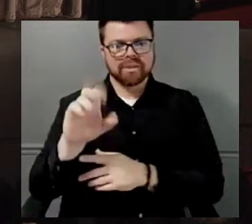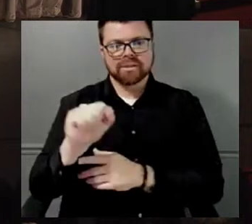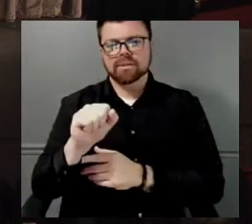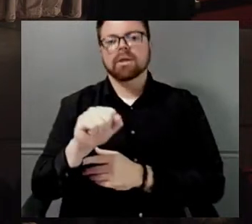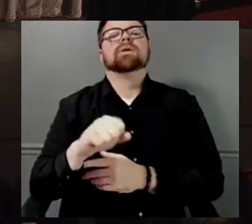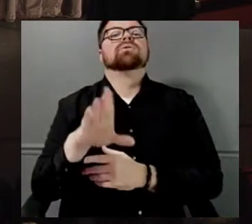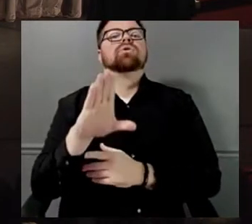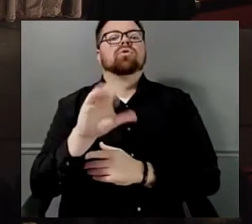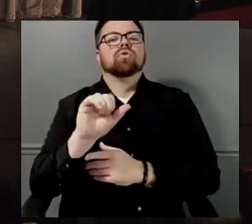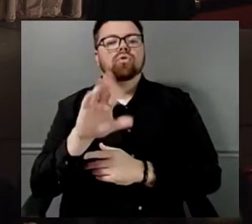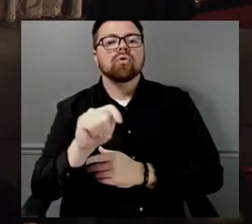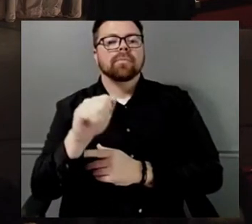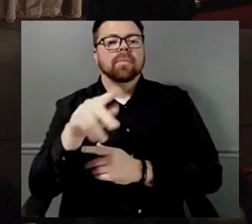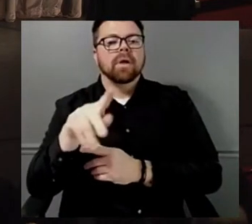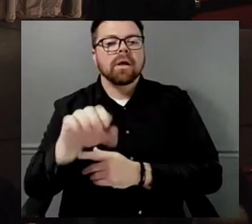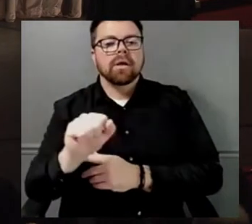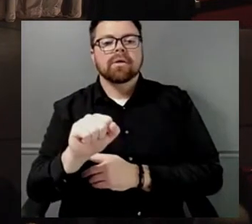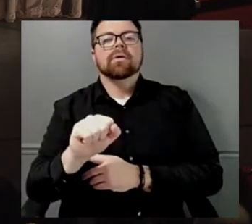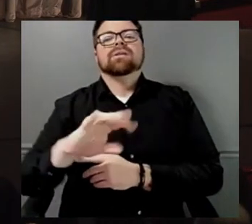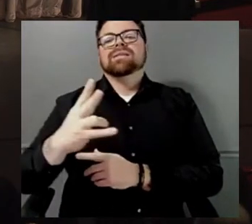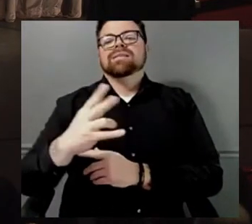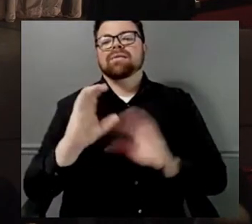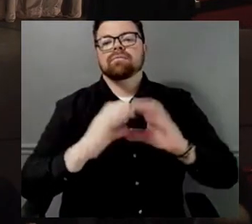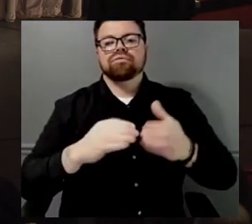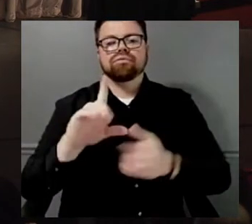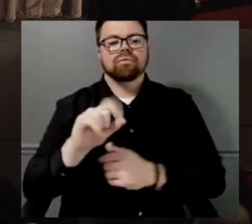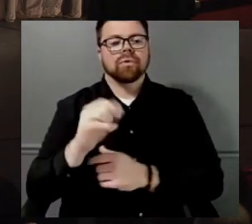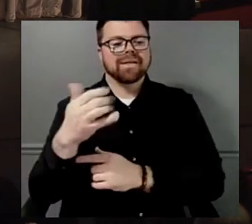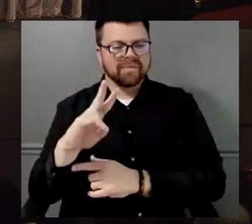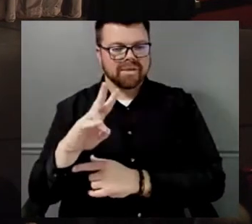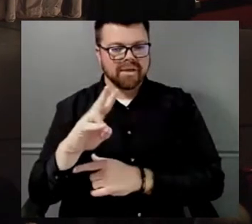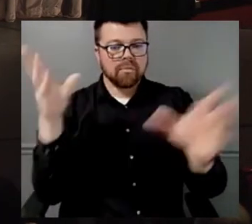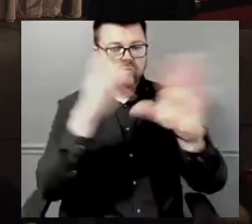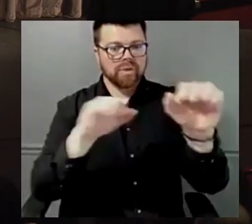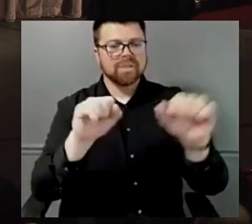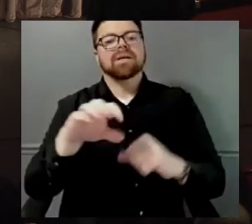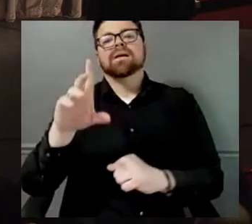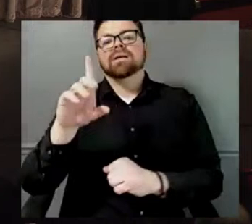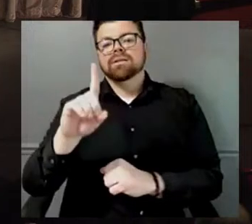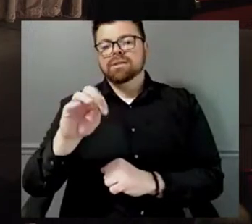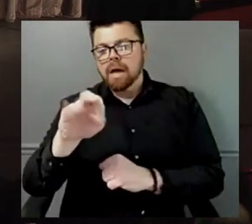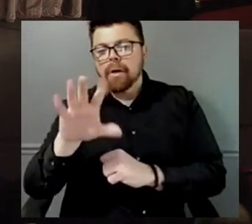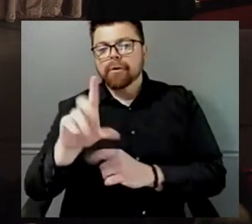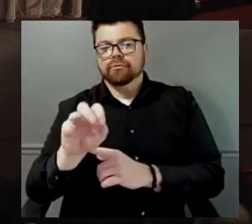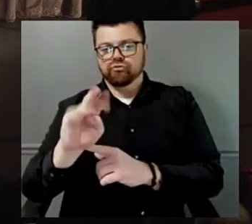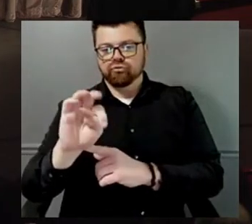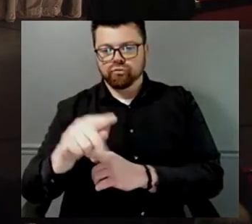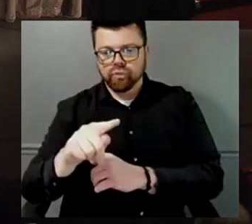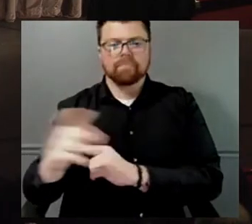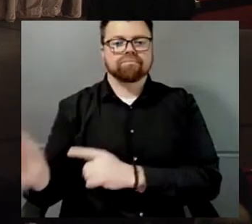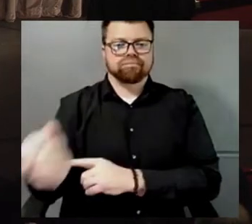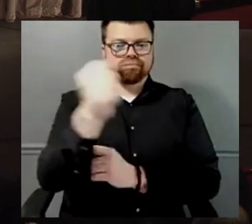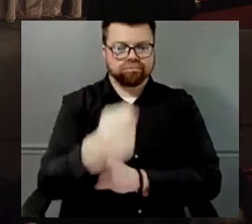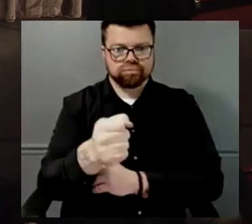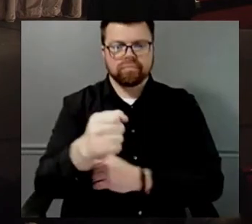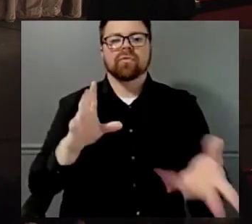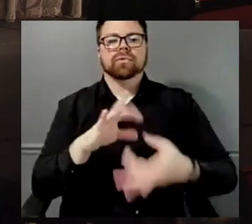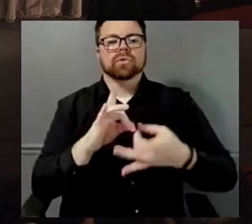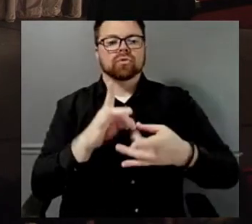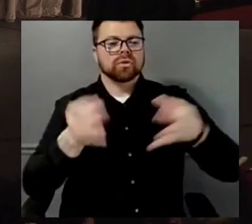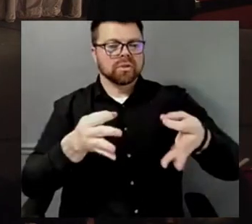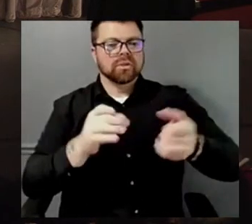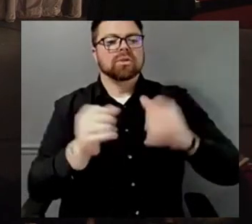President Donald J. Trump nominated her as an Associate Justice of the Supreme Court, and she took her seat on October 27th, 2020.